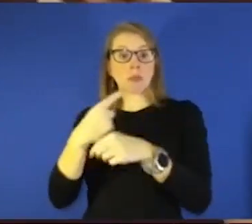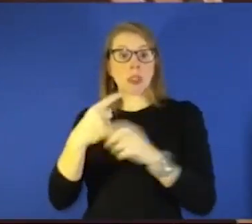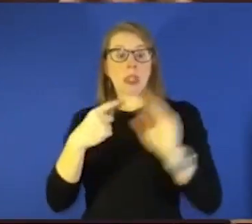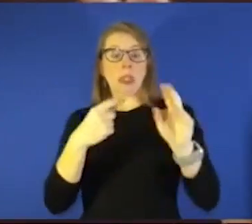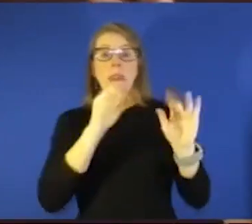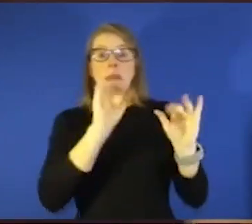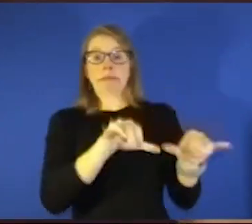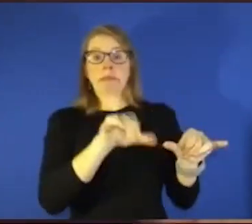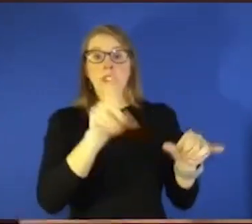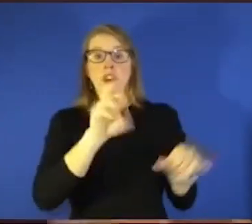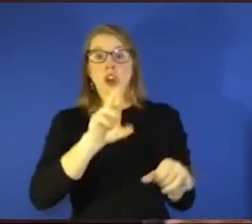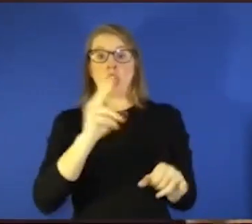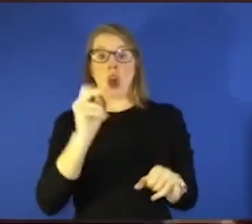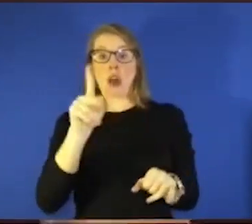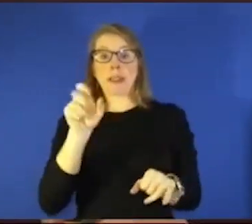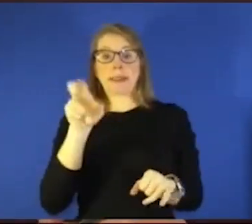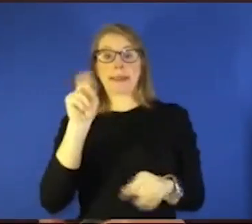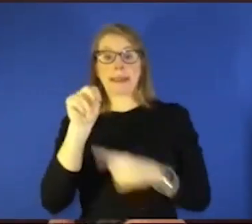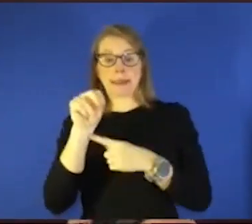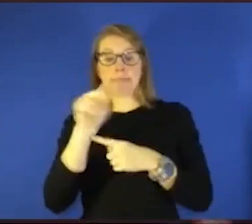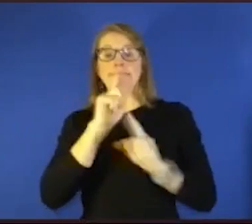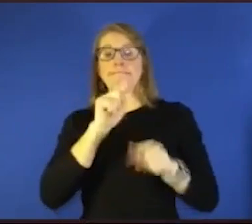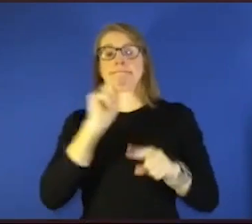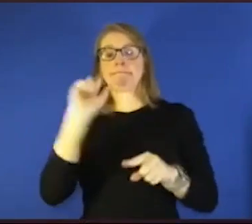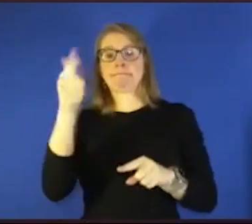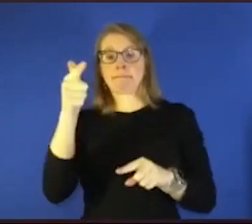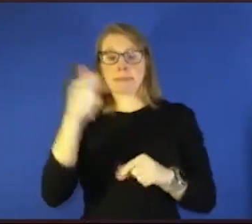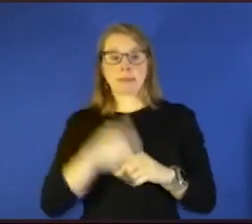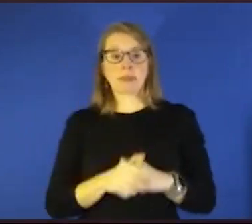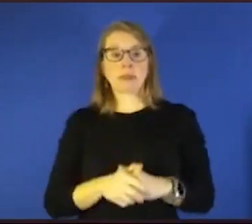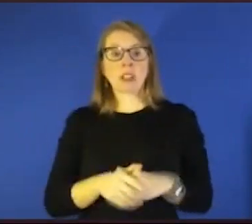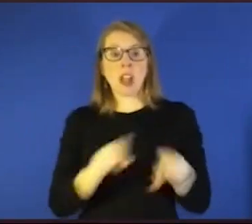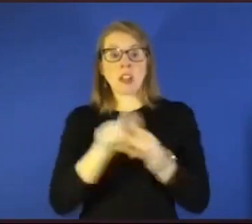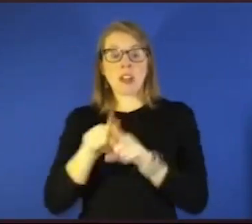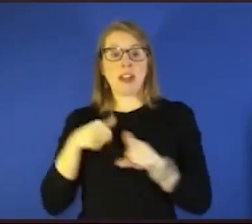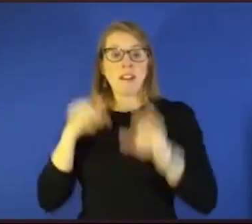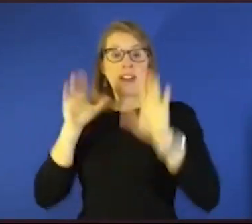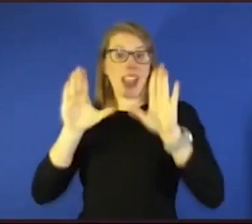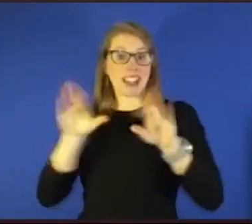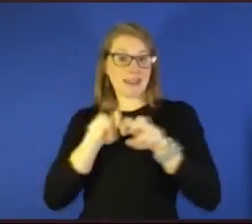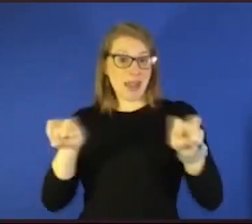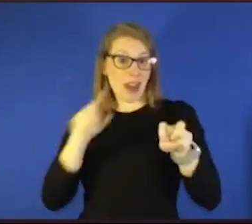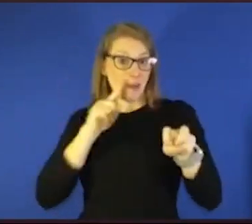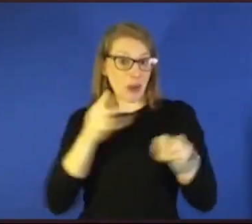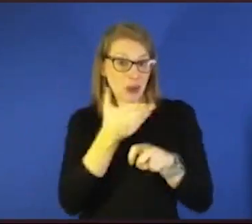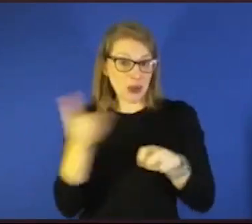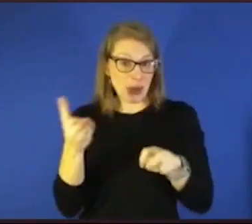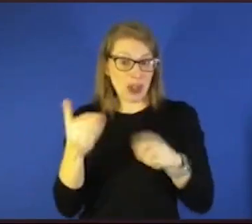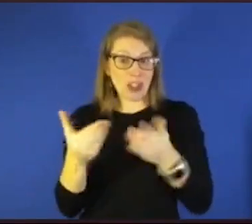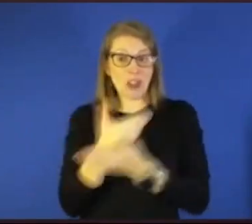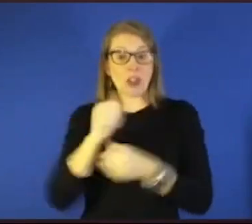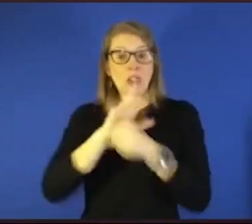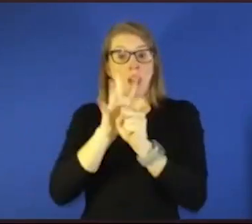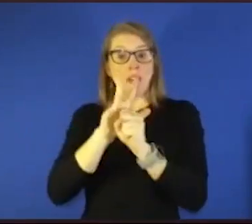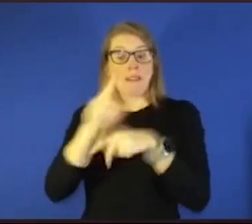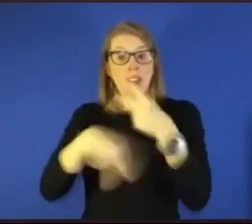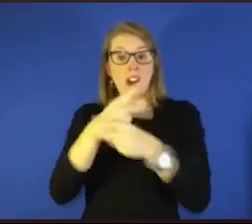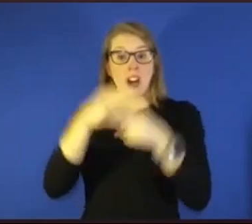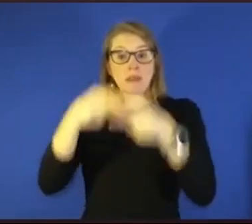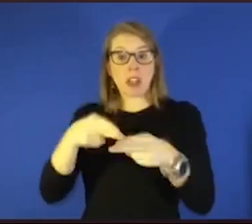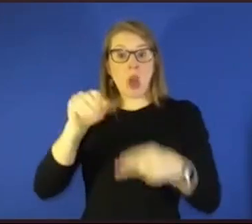those later on in our broadcast. And we also have a fantastic panel for you. With the newest COVID-19 variant known as